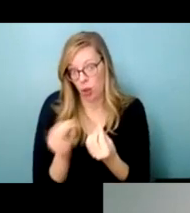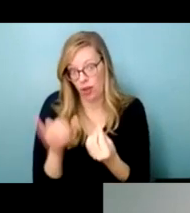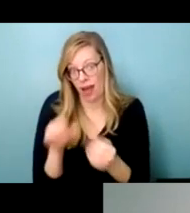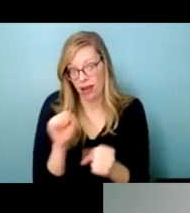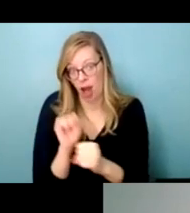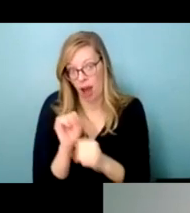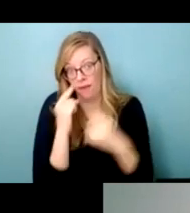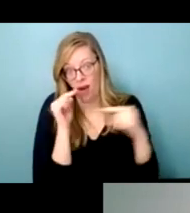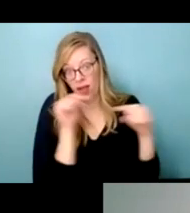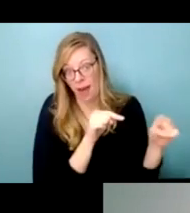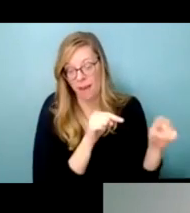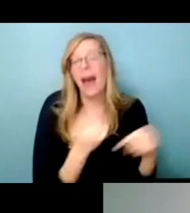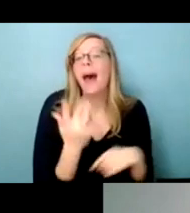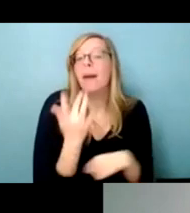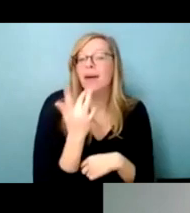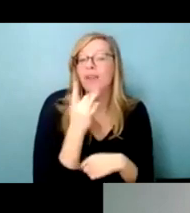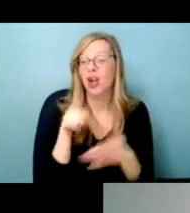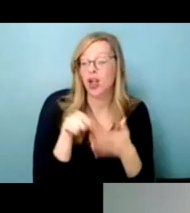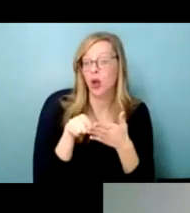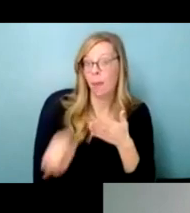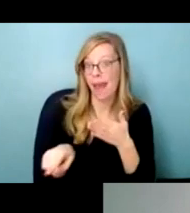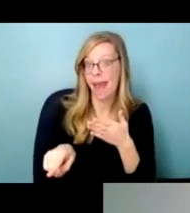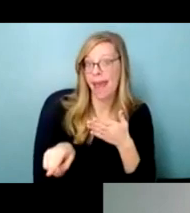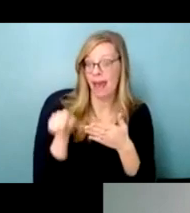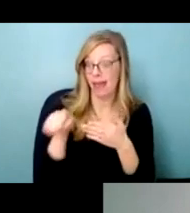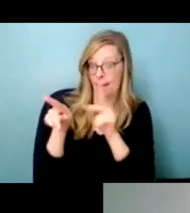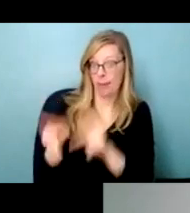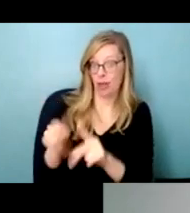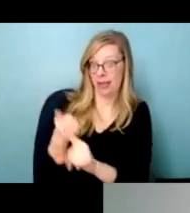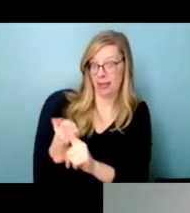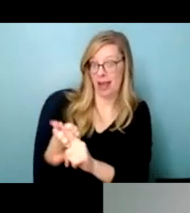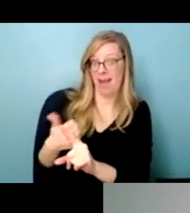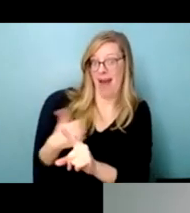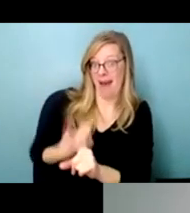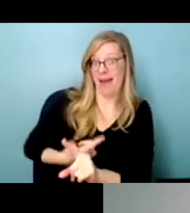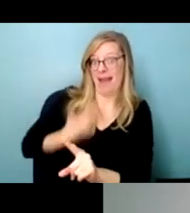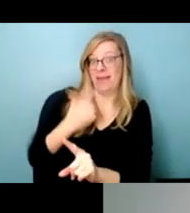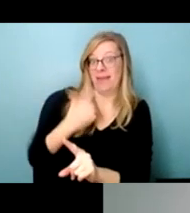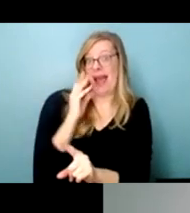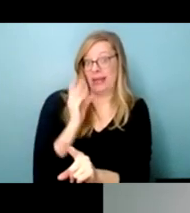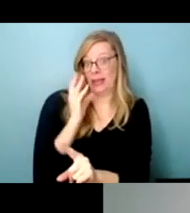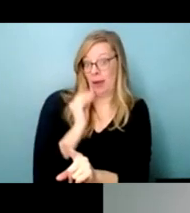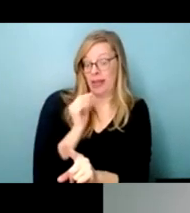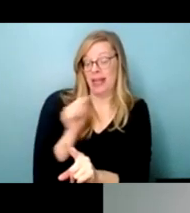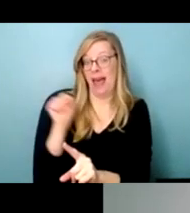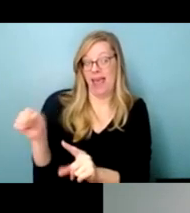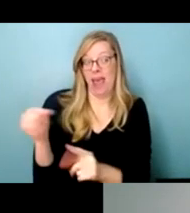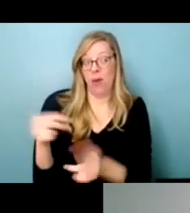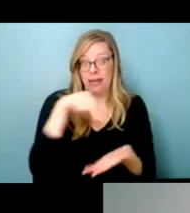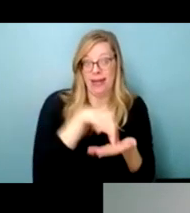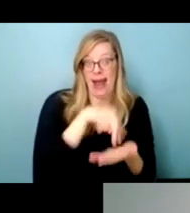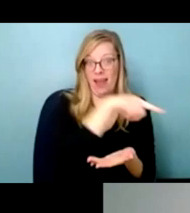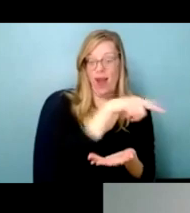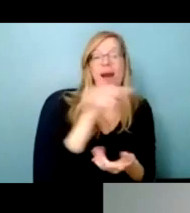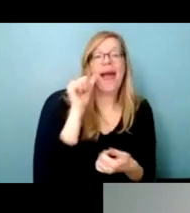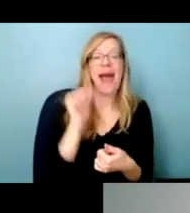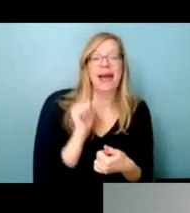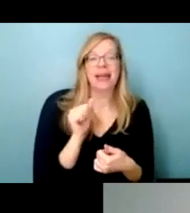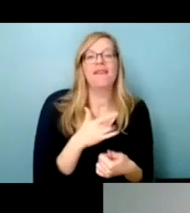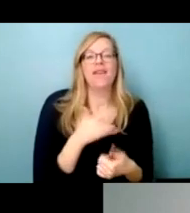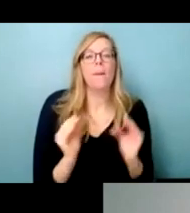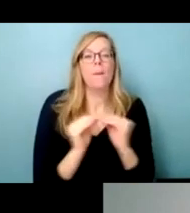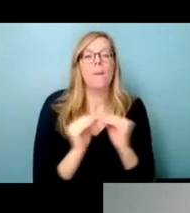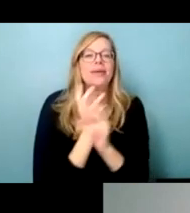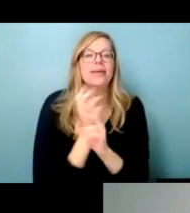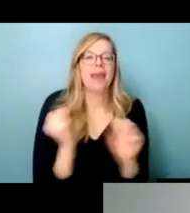pay somebody with lived experience from my community to be an auntie standing at the front of a building. It makes me feel safer than